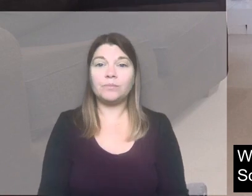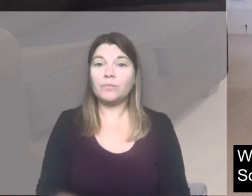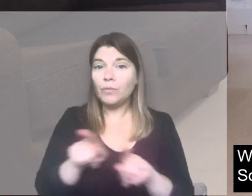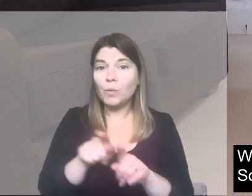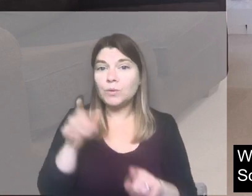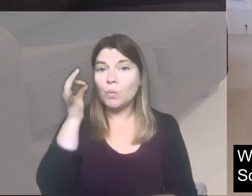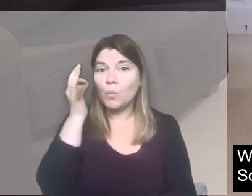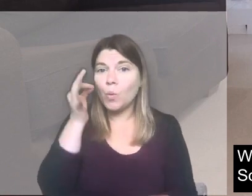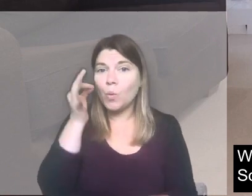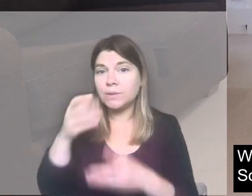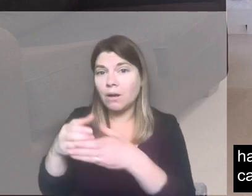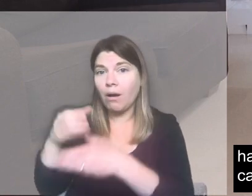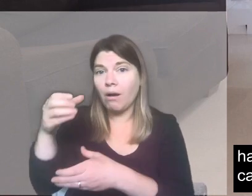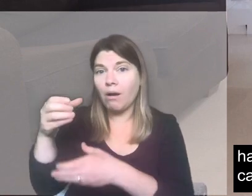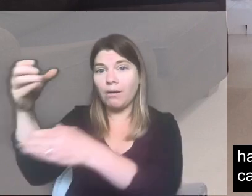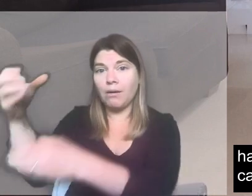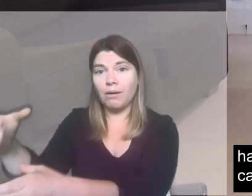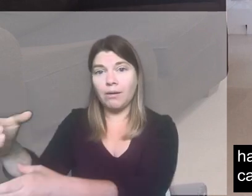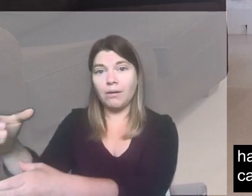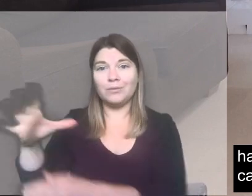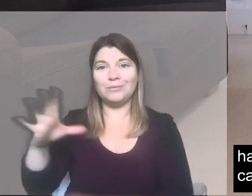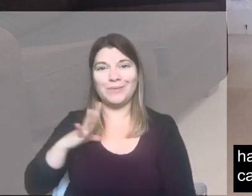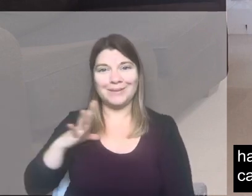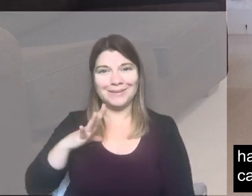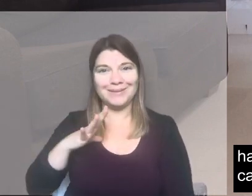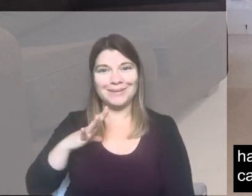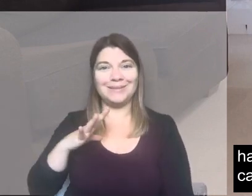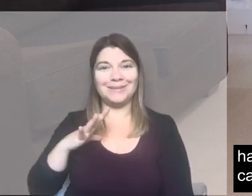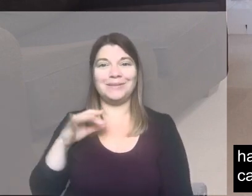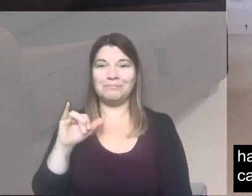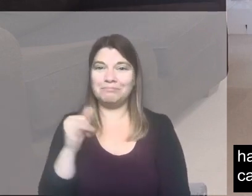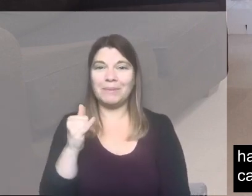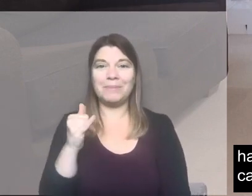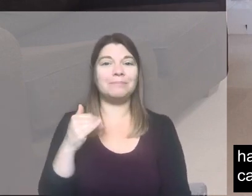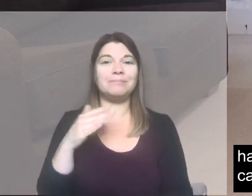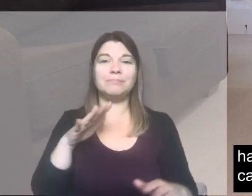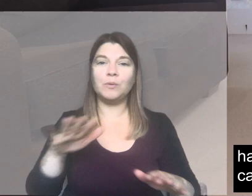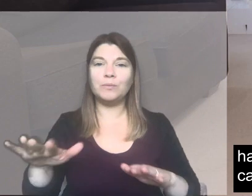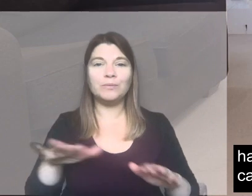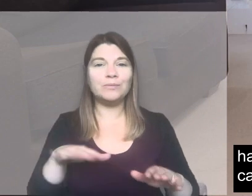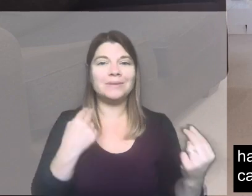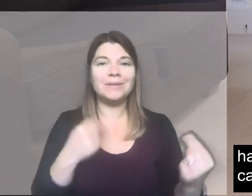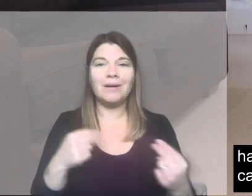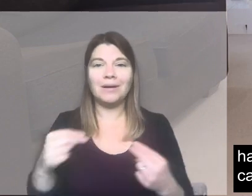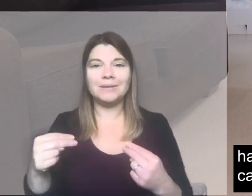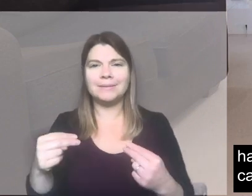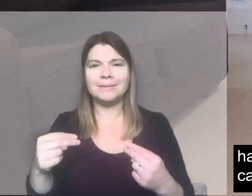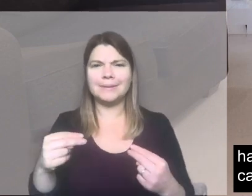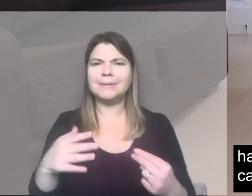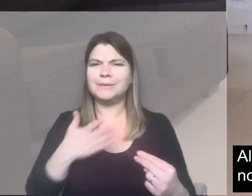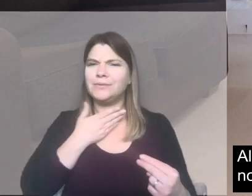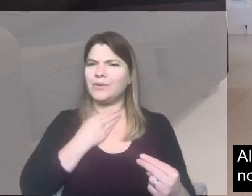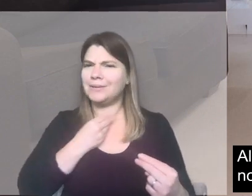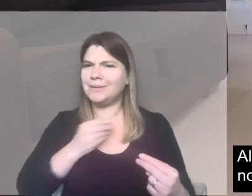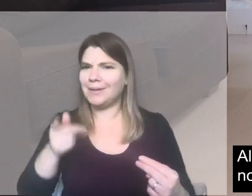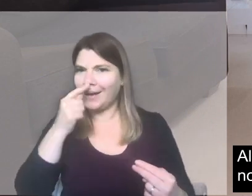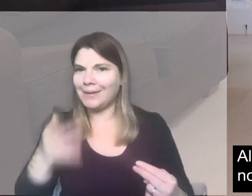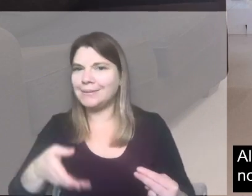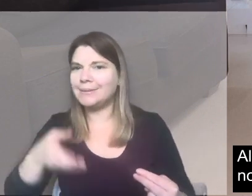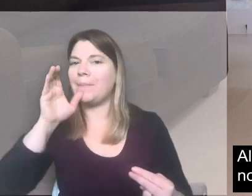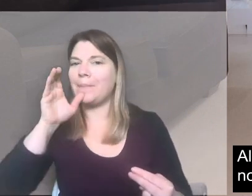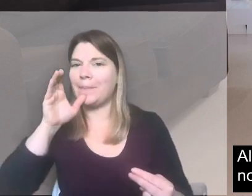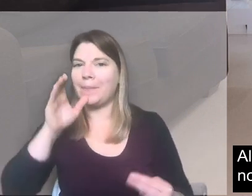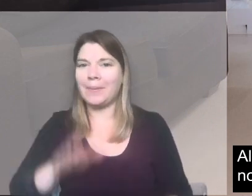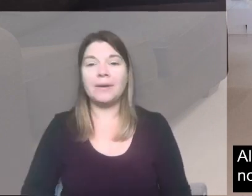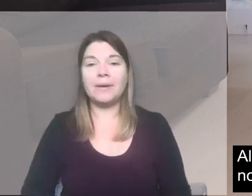Oh, some water. Probably a good idea to have a bit of water on hand, just in case you need to take a sip during the session.